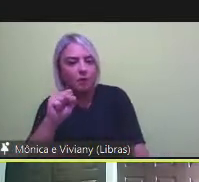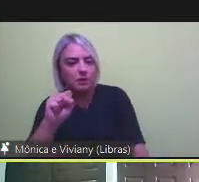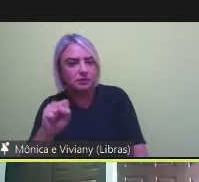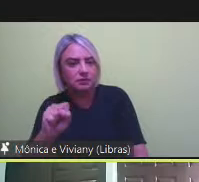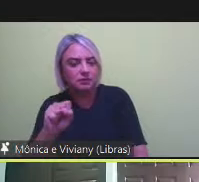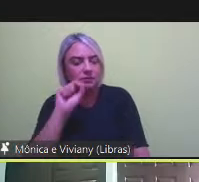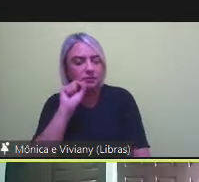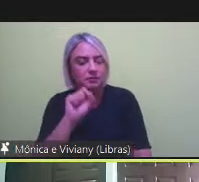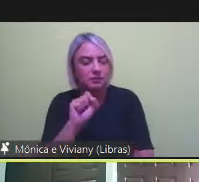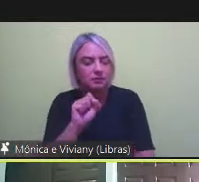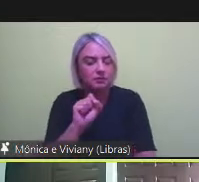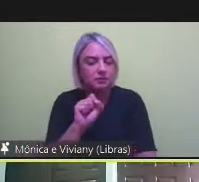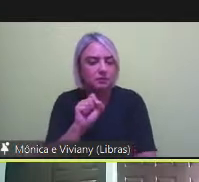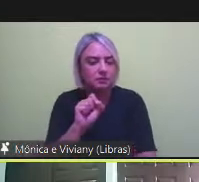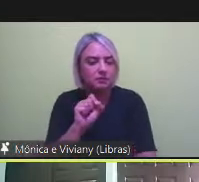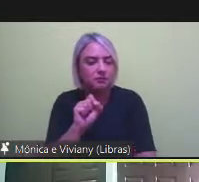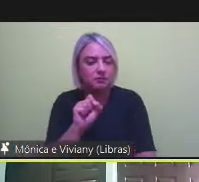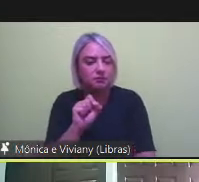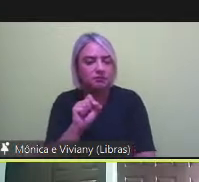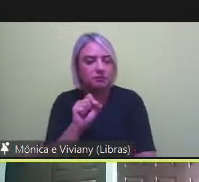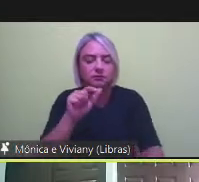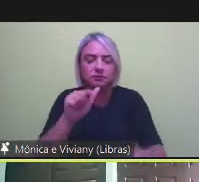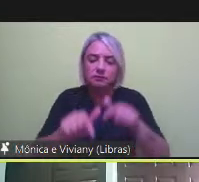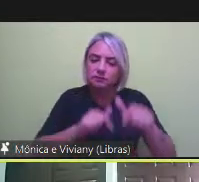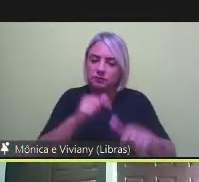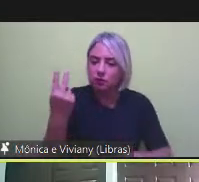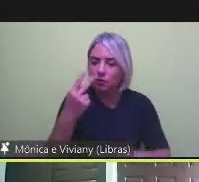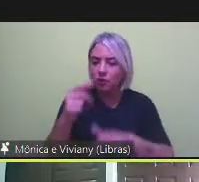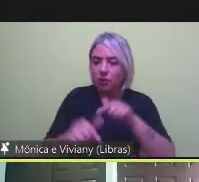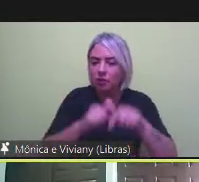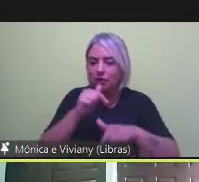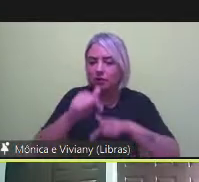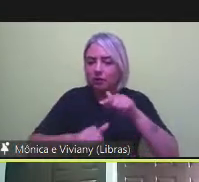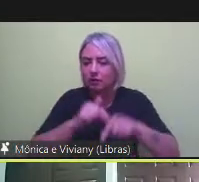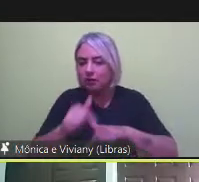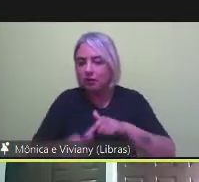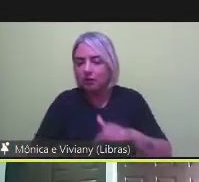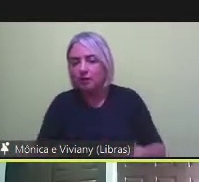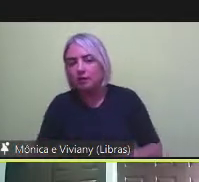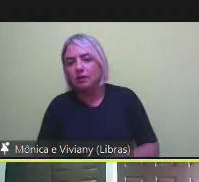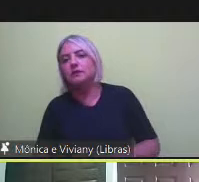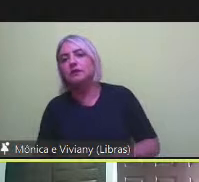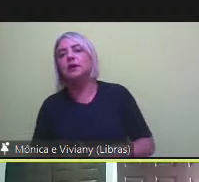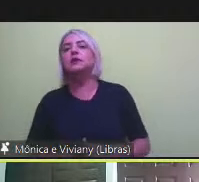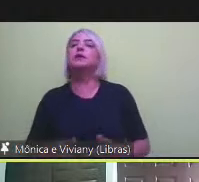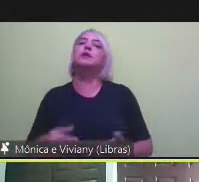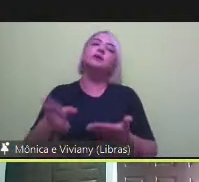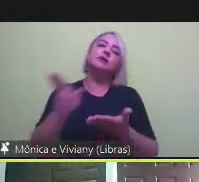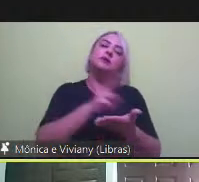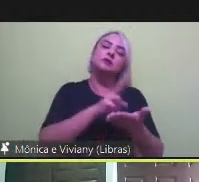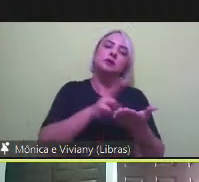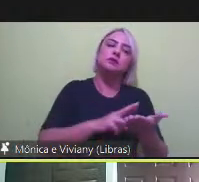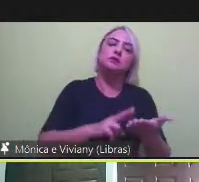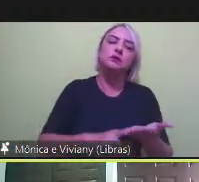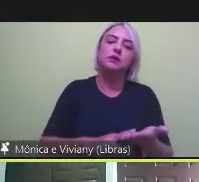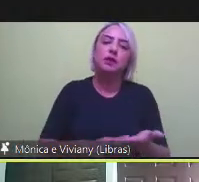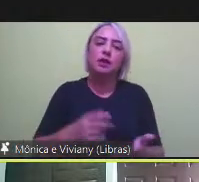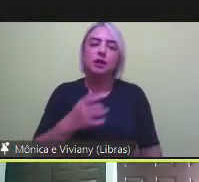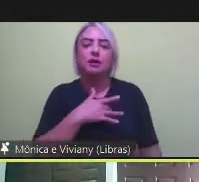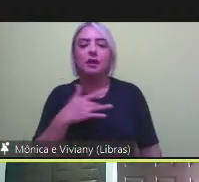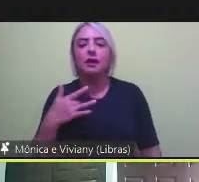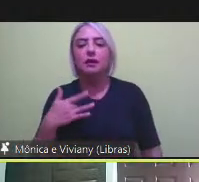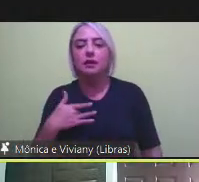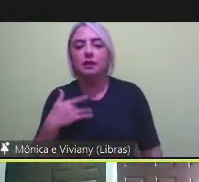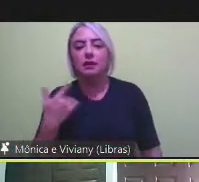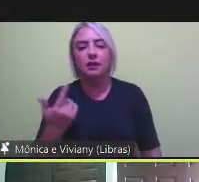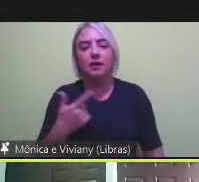they are doing a lot of reporting on it. The Ministry of Health, the Health Education Division, in collaboration with the Pan